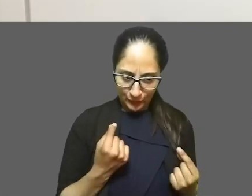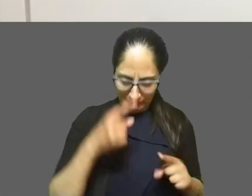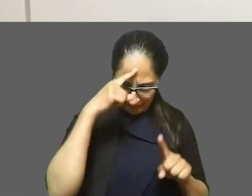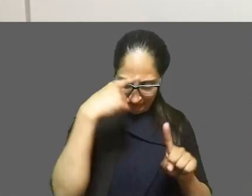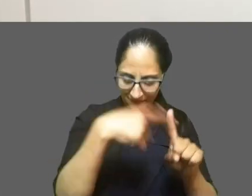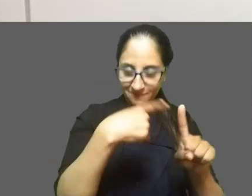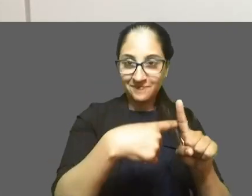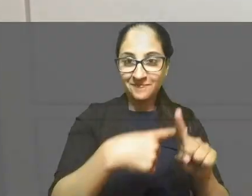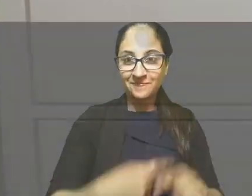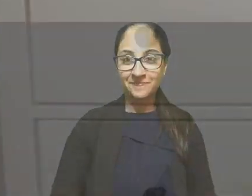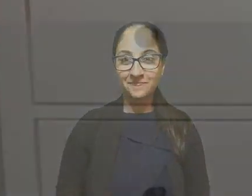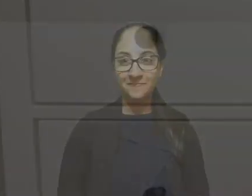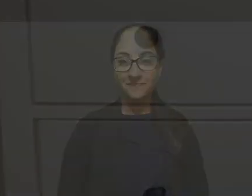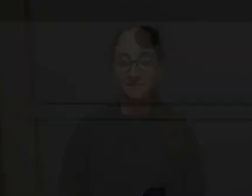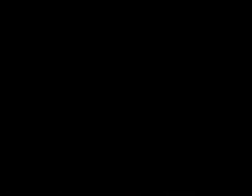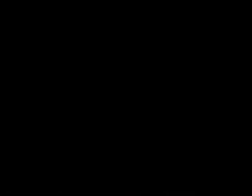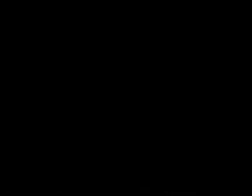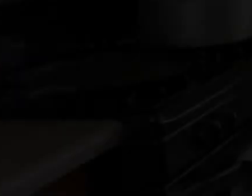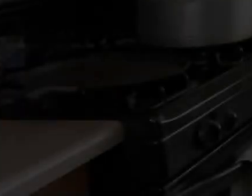I can do this.